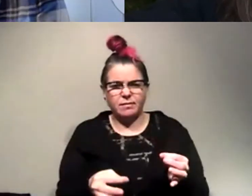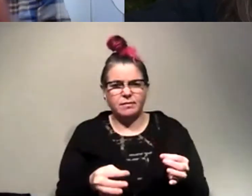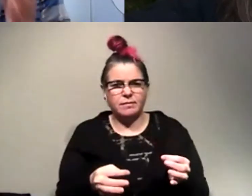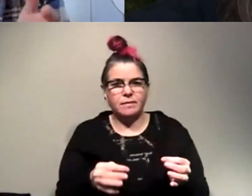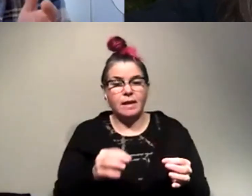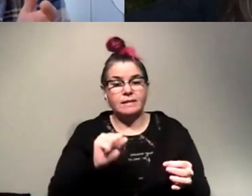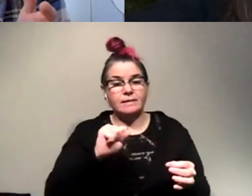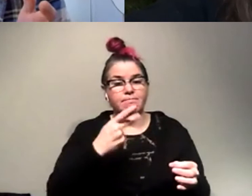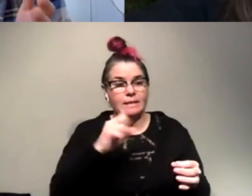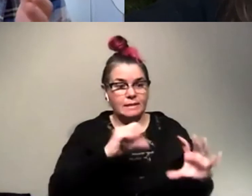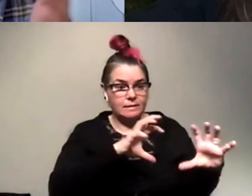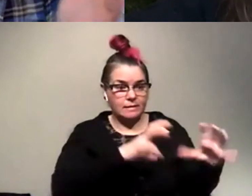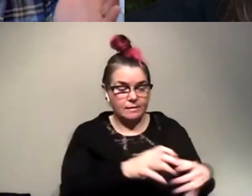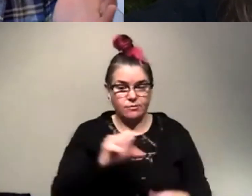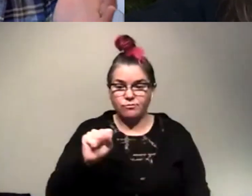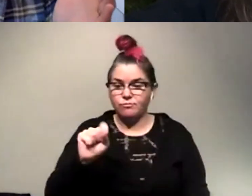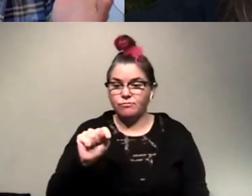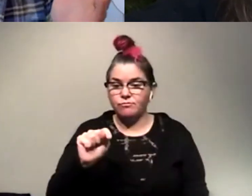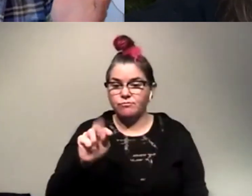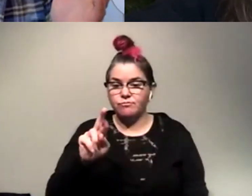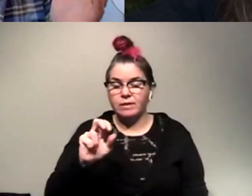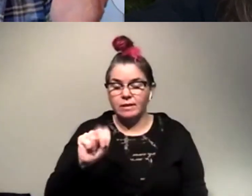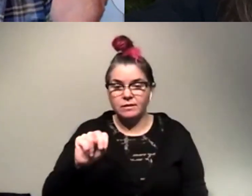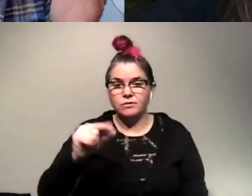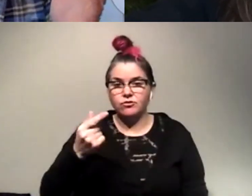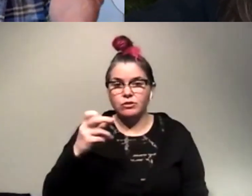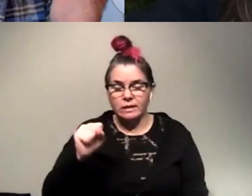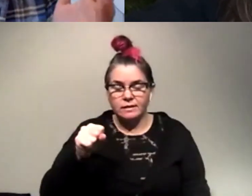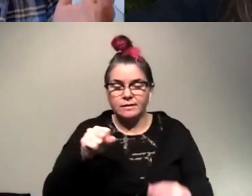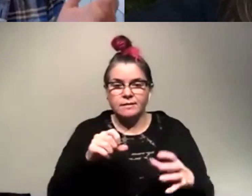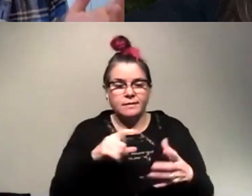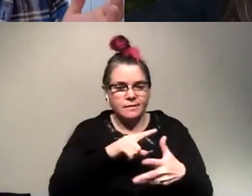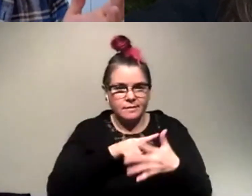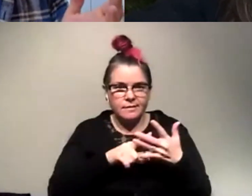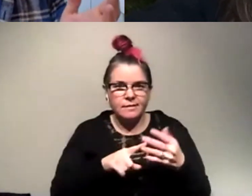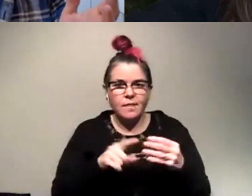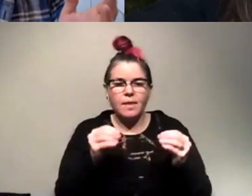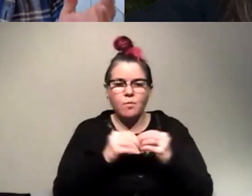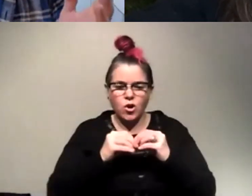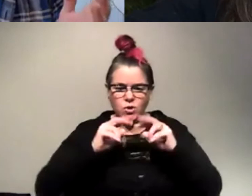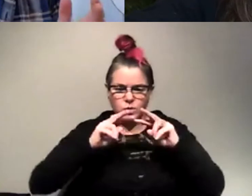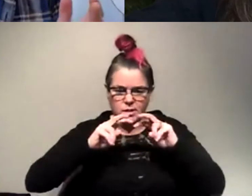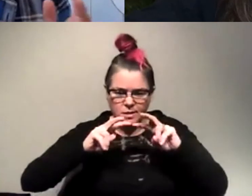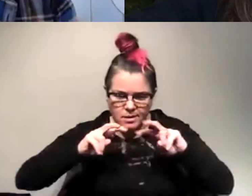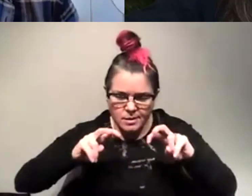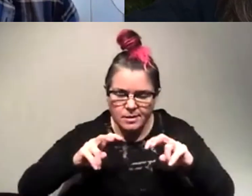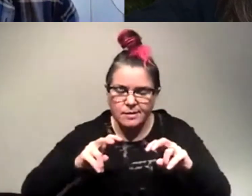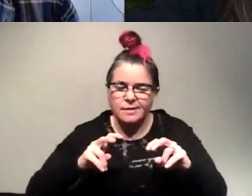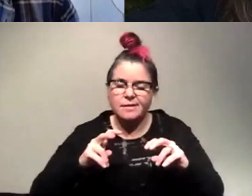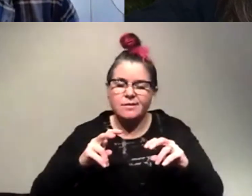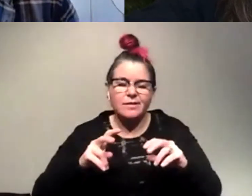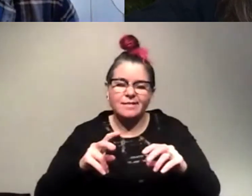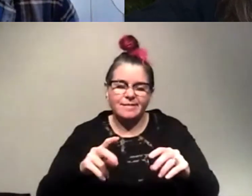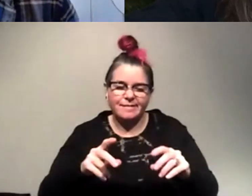species and strain and genus. The closer you look at them, the less sense they actually make.